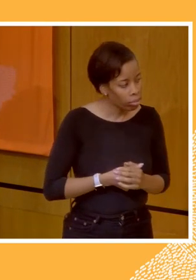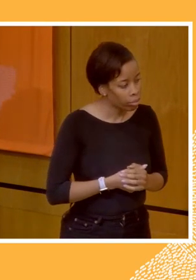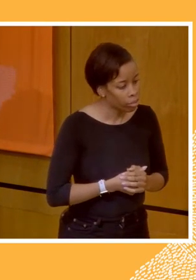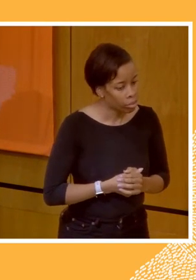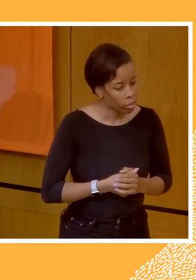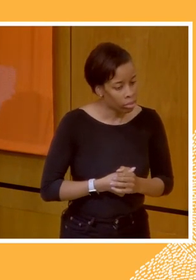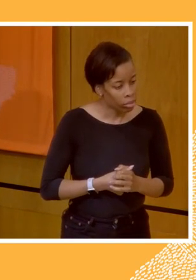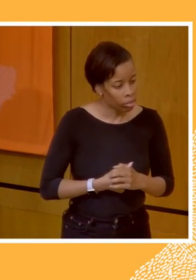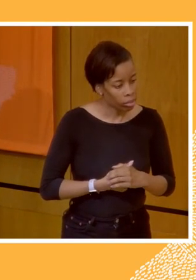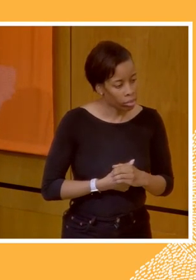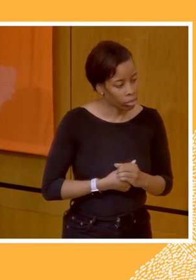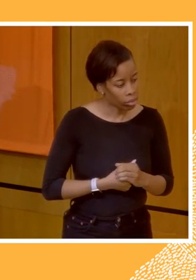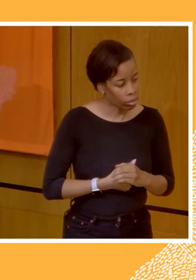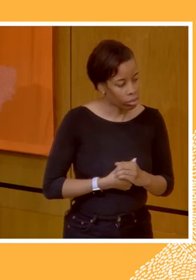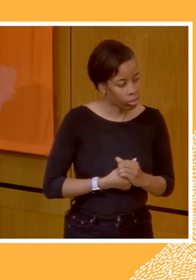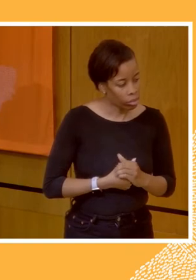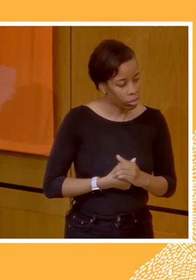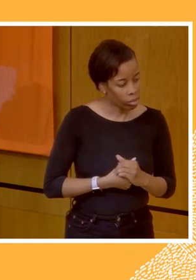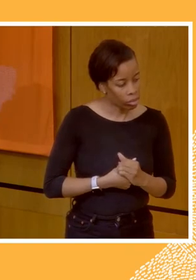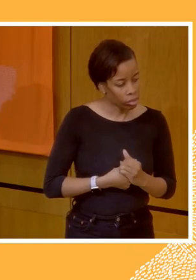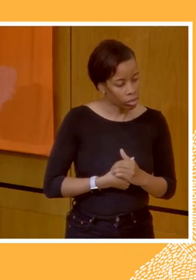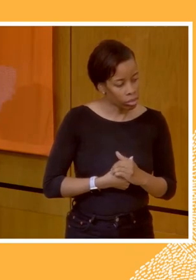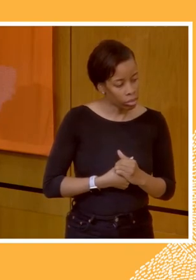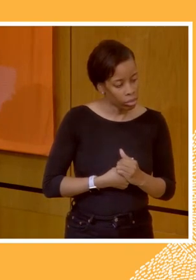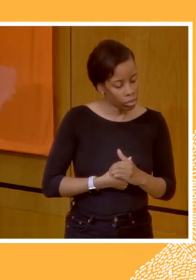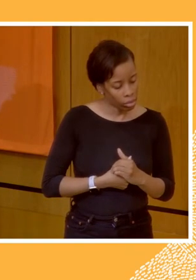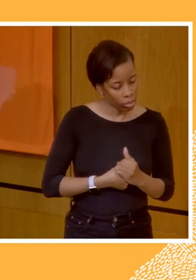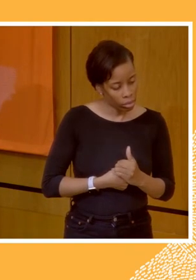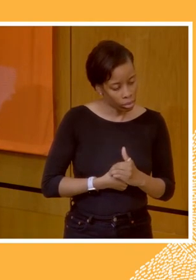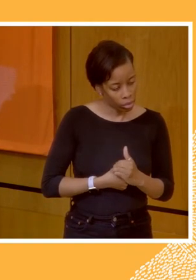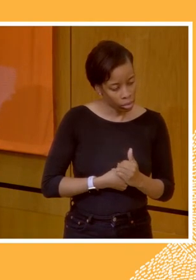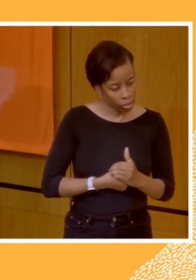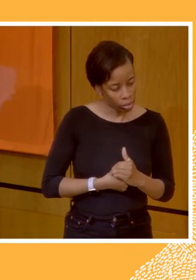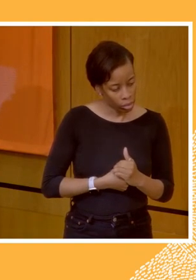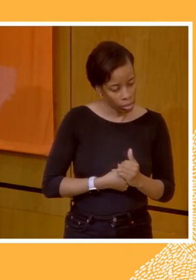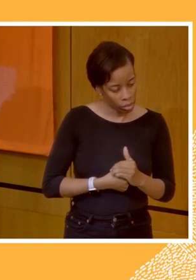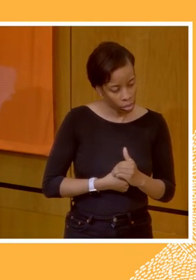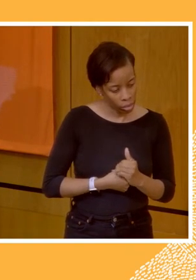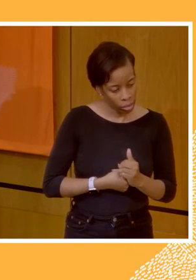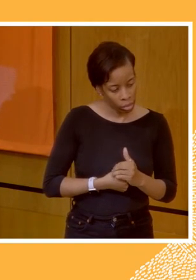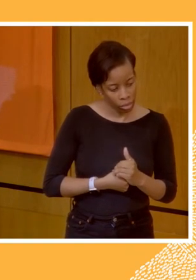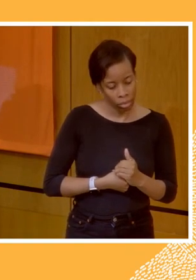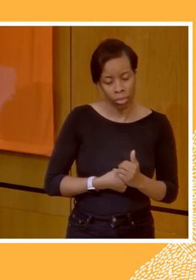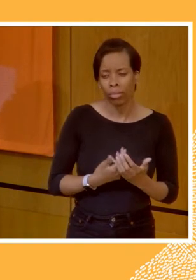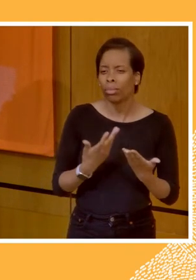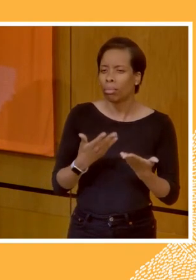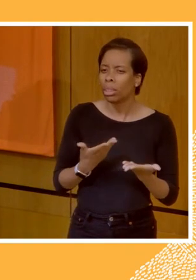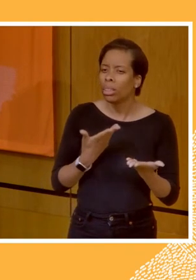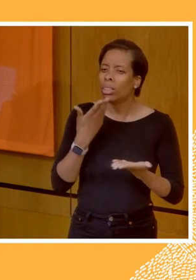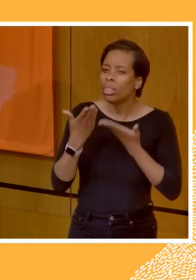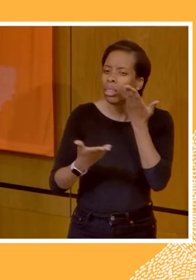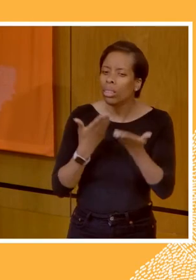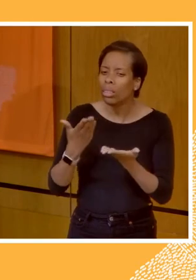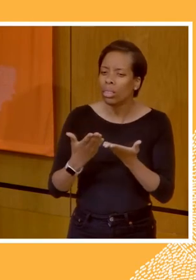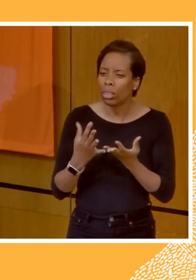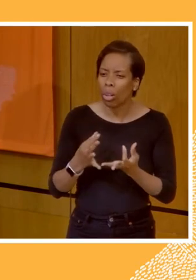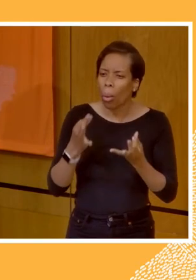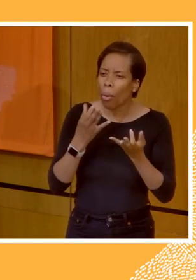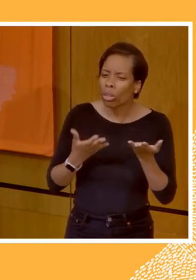Yeah. And we've touched quite a lot on what the podcast is and what it was covering, also a bit on